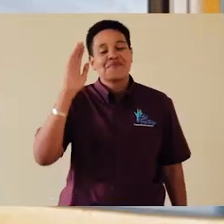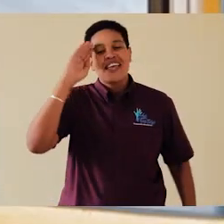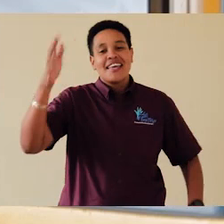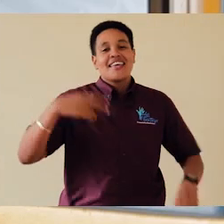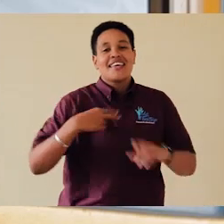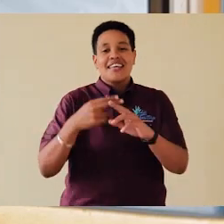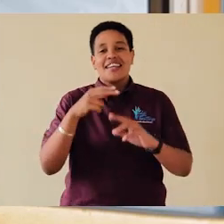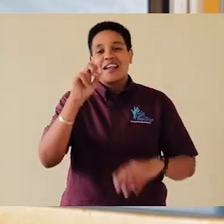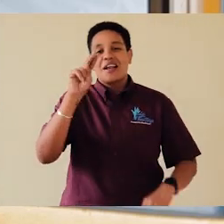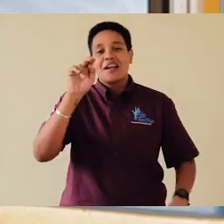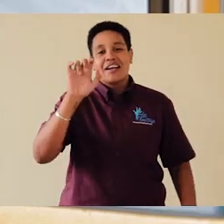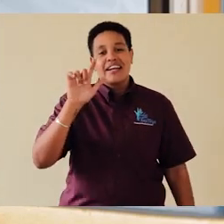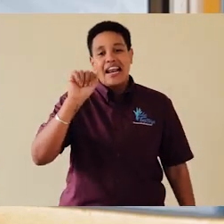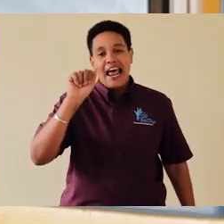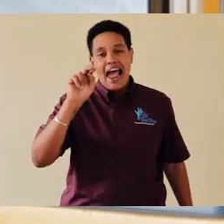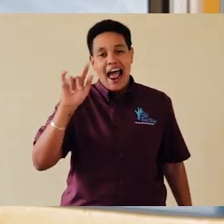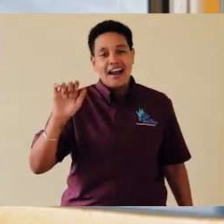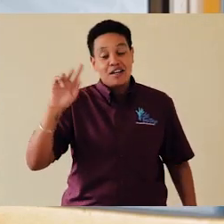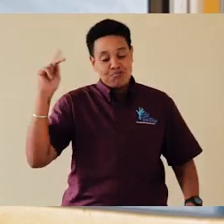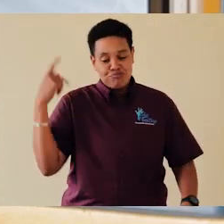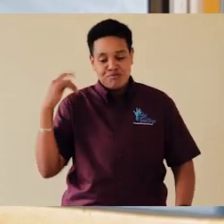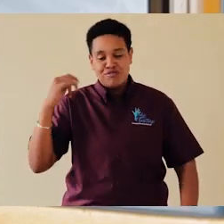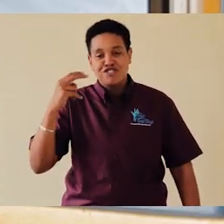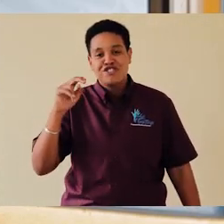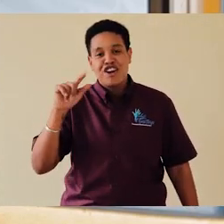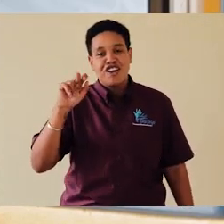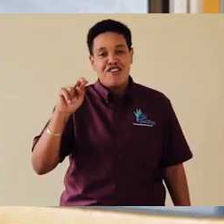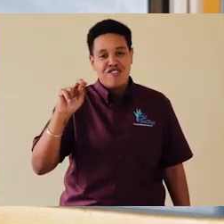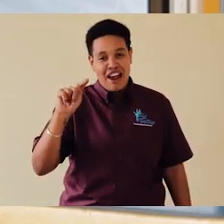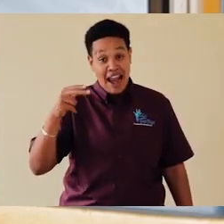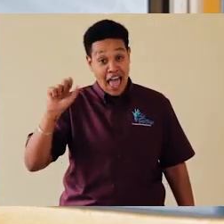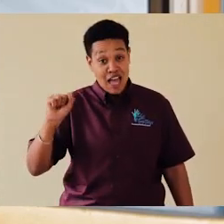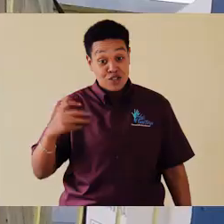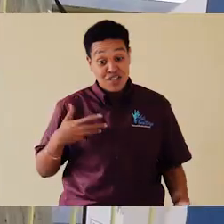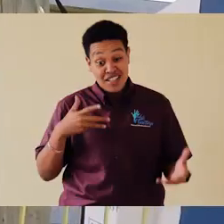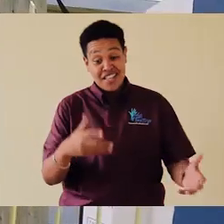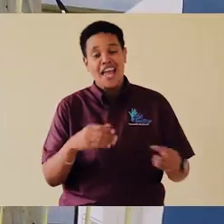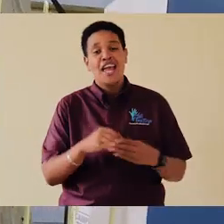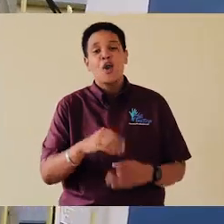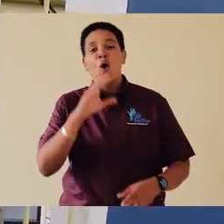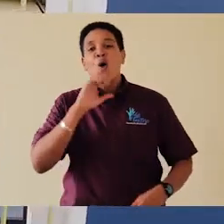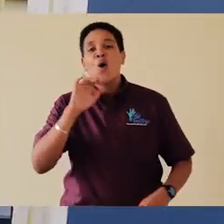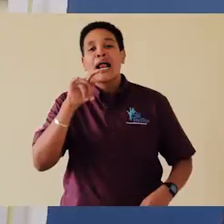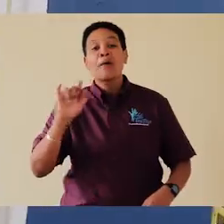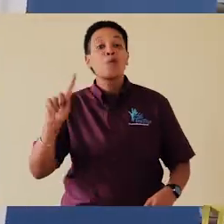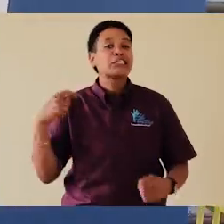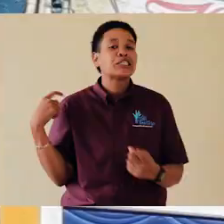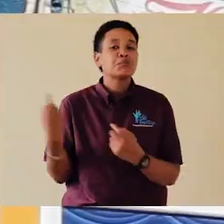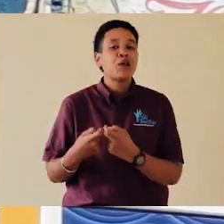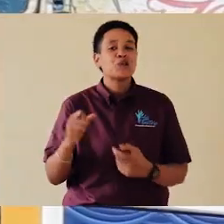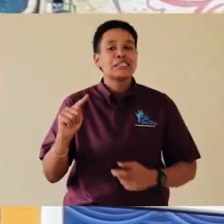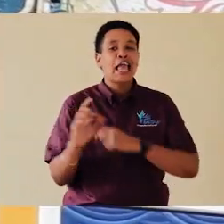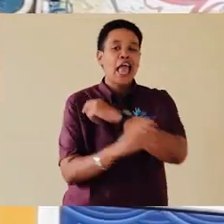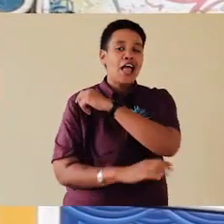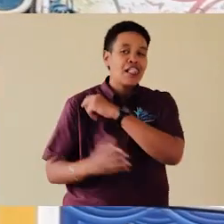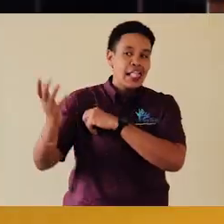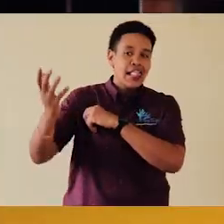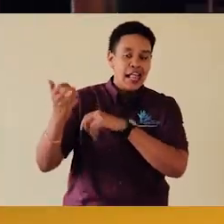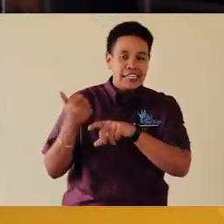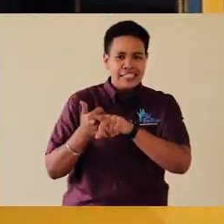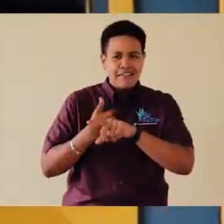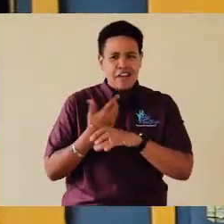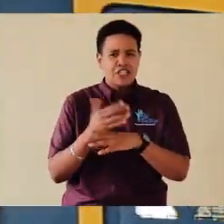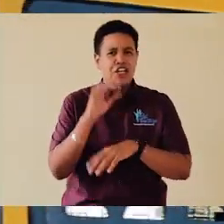Hi, my name is O'Neill Ankle, principal at Jonathan Grant High School, right here in the old capital of Spanish Town, St. Catherine. And I want to share a